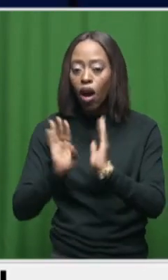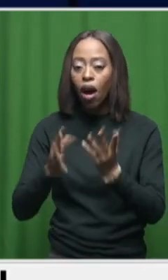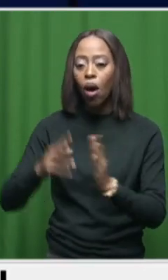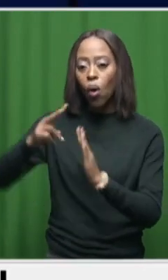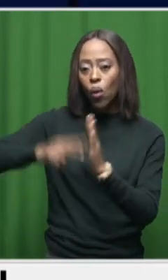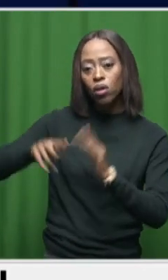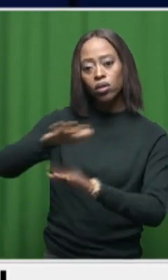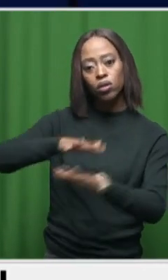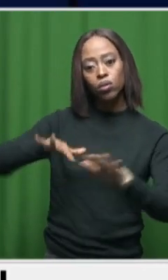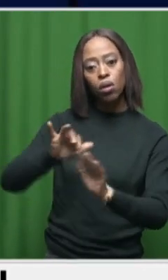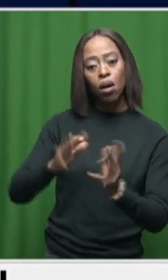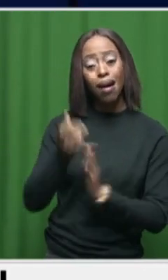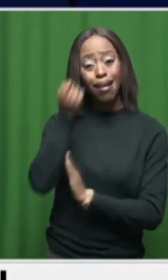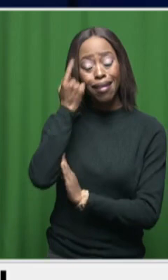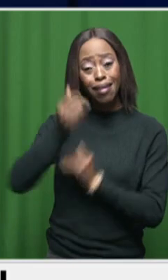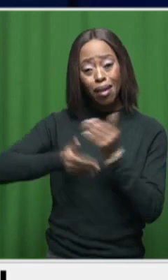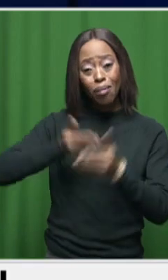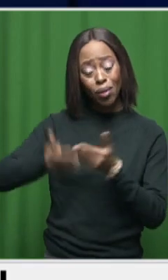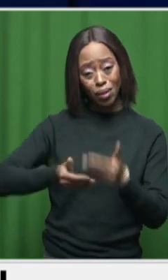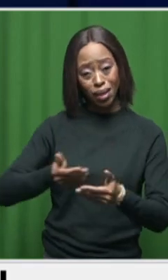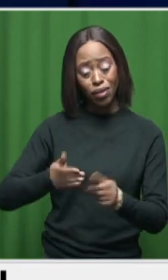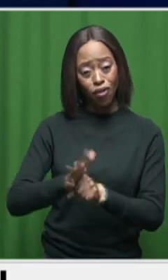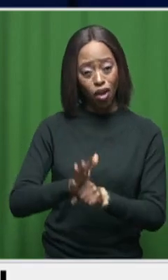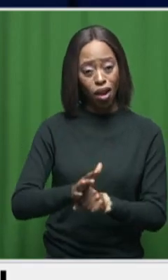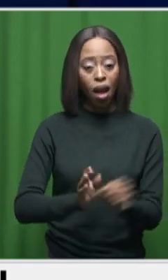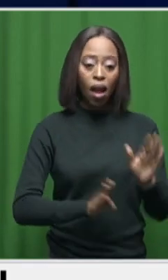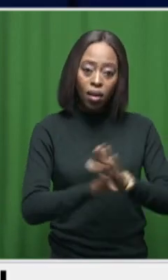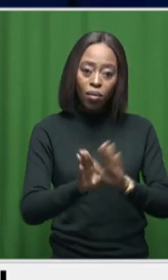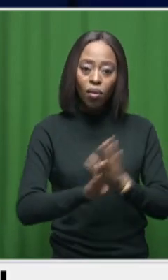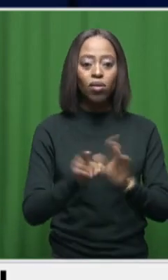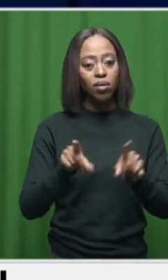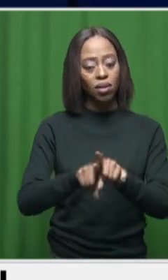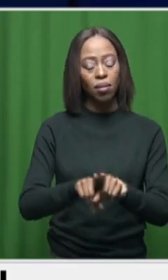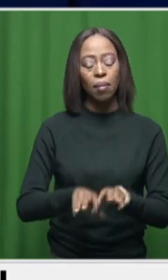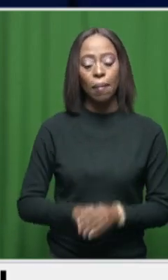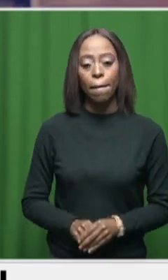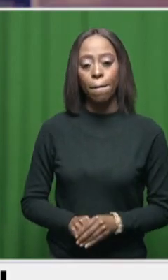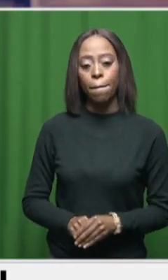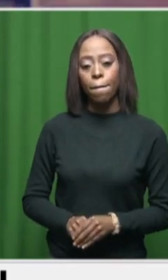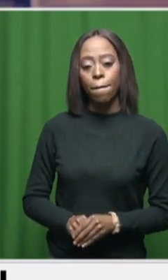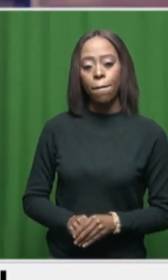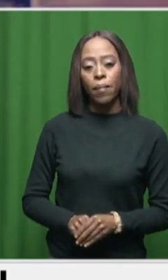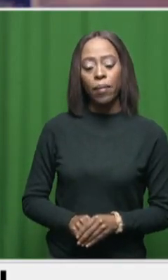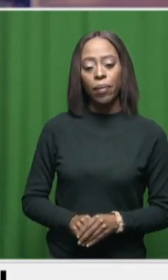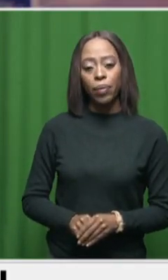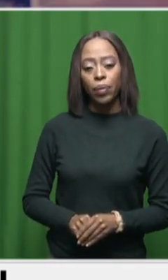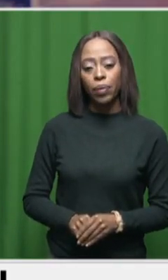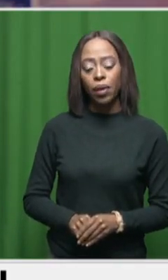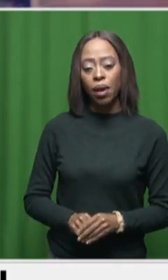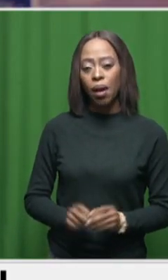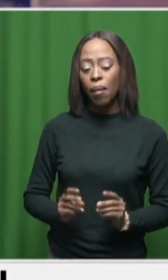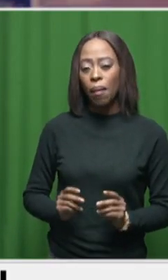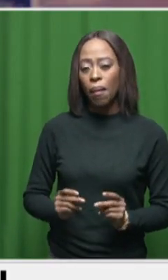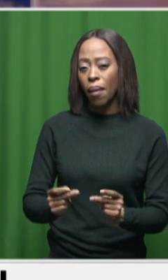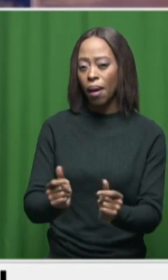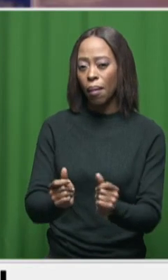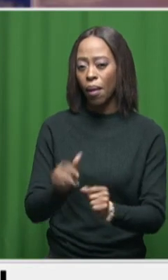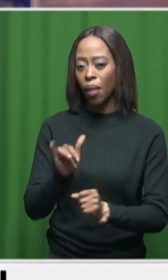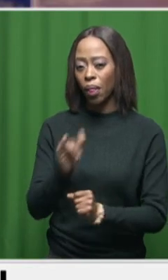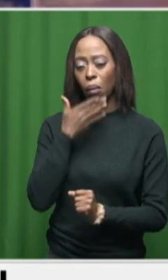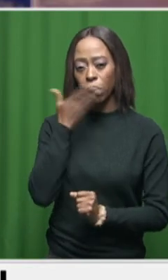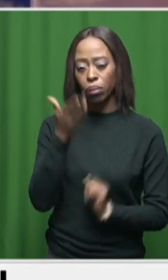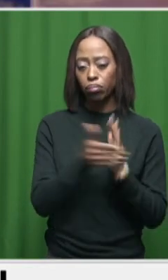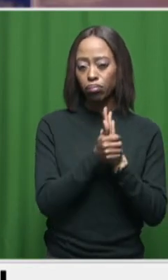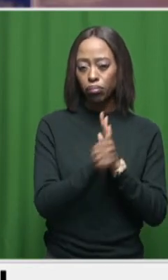read circumstances and understand their processes, and to improve it to a very large extent as well. Why are we not seeing a maximization of that? I mean, upskilling